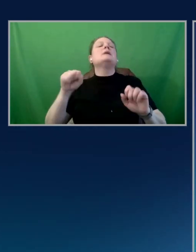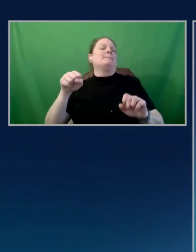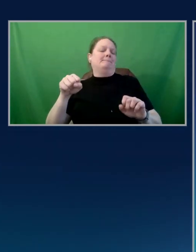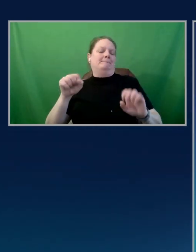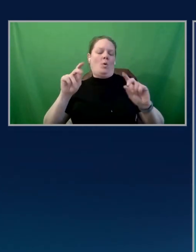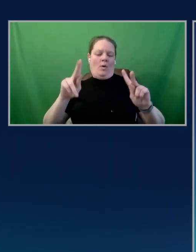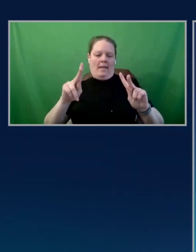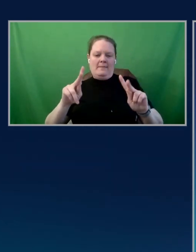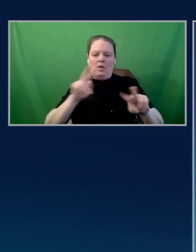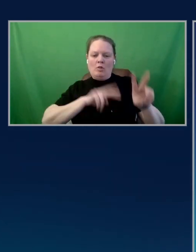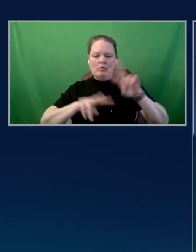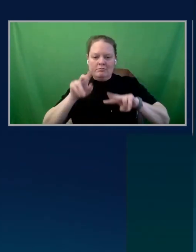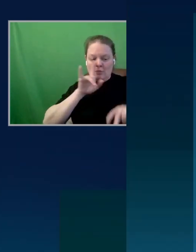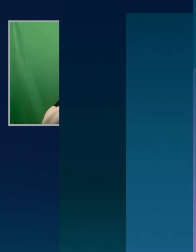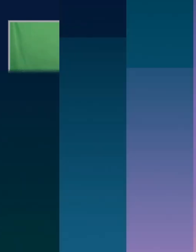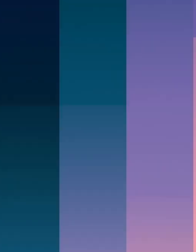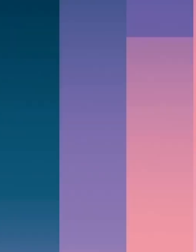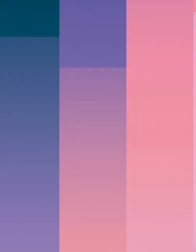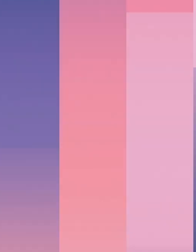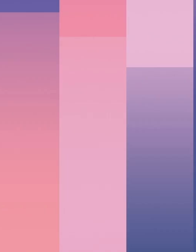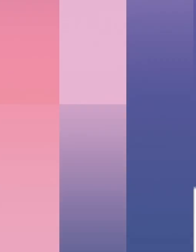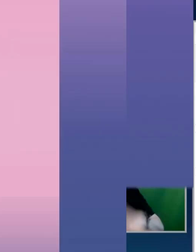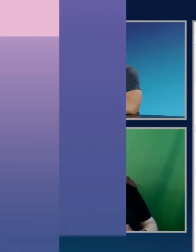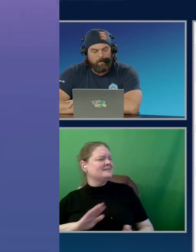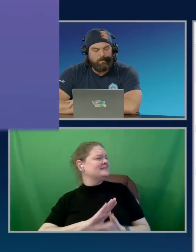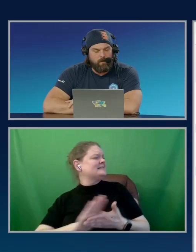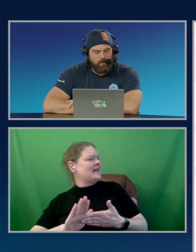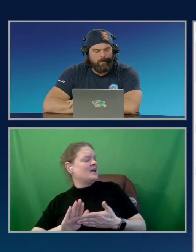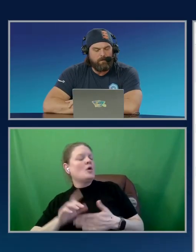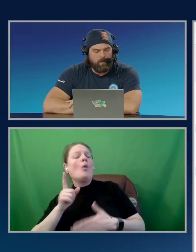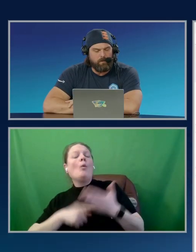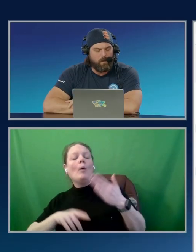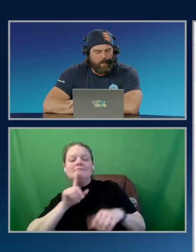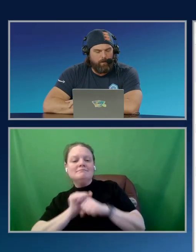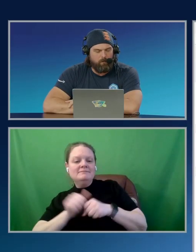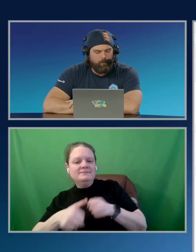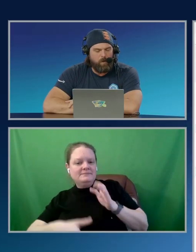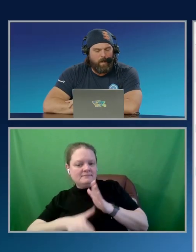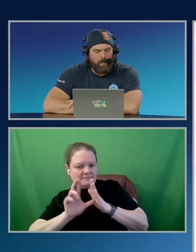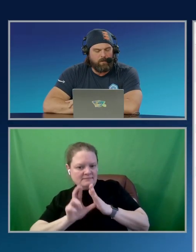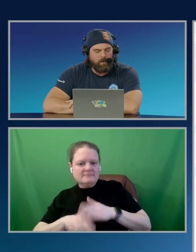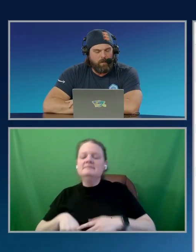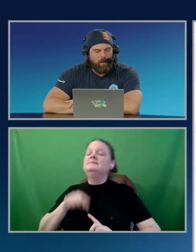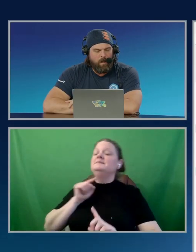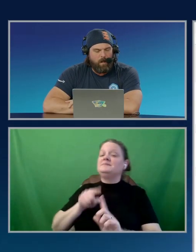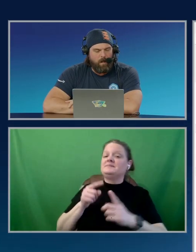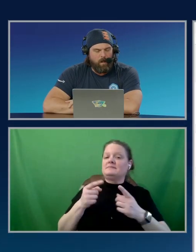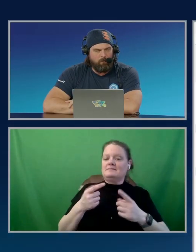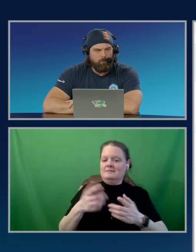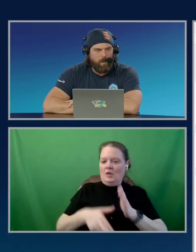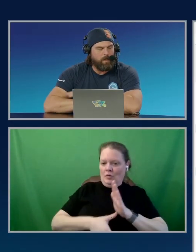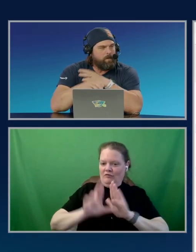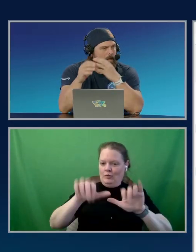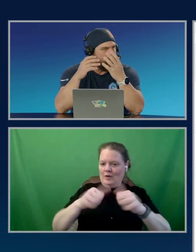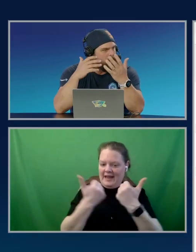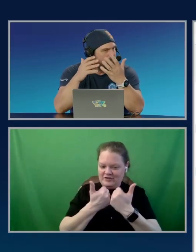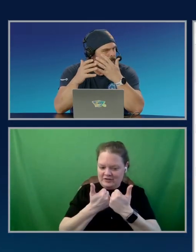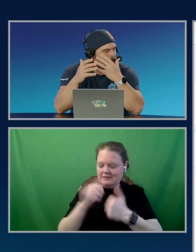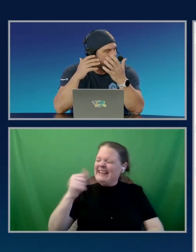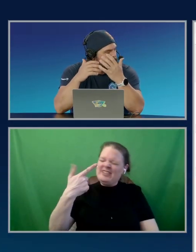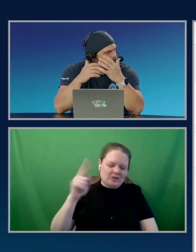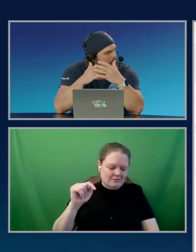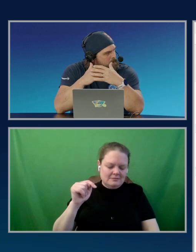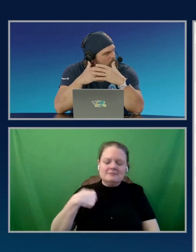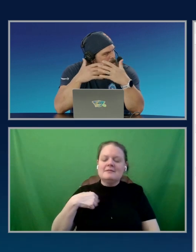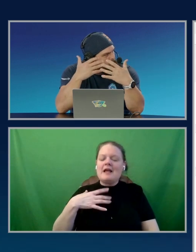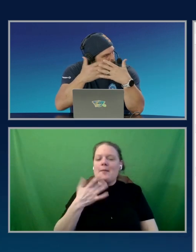our review is complete. Nice. And what did it review? So this is, and so the review agent. I like to think of it. I